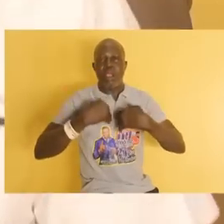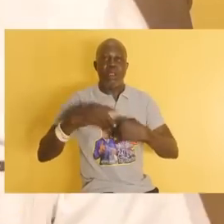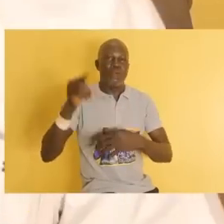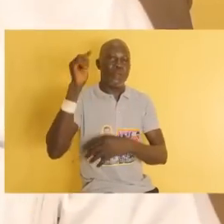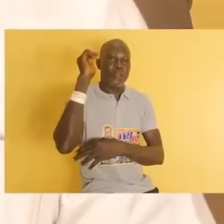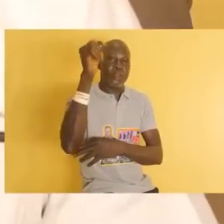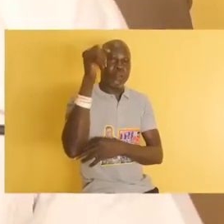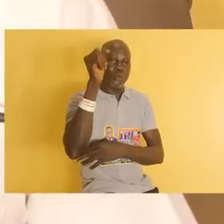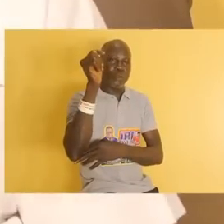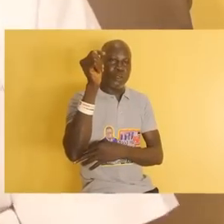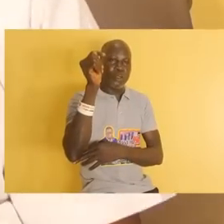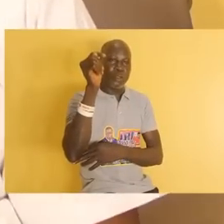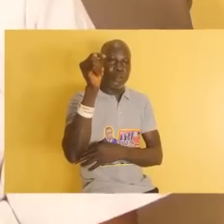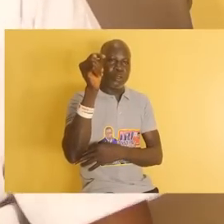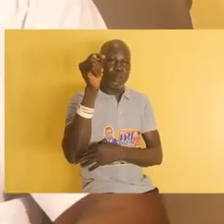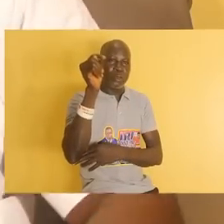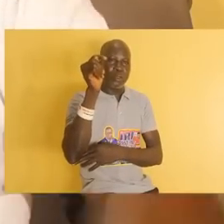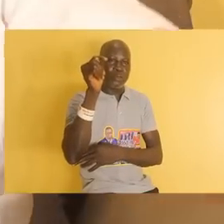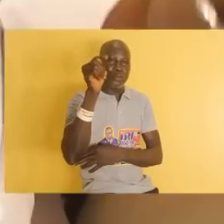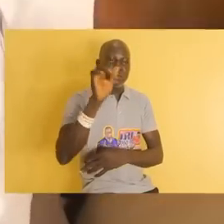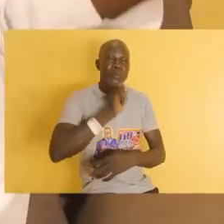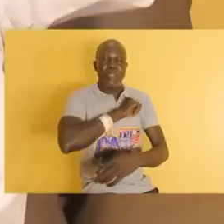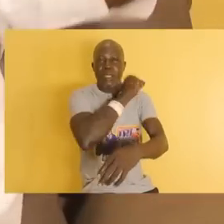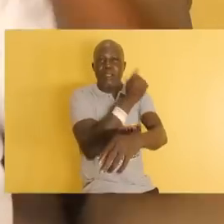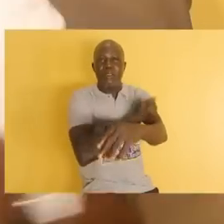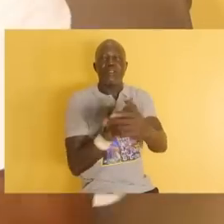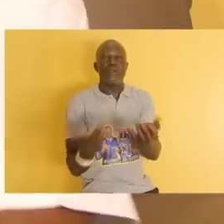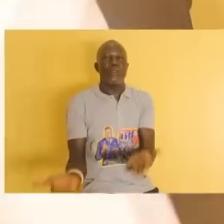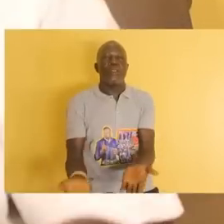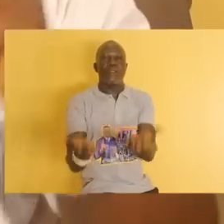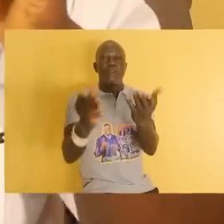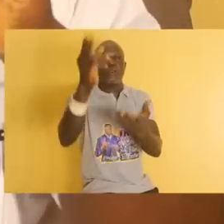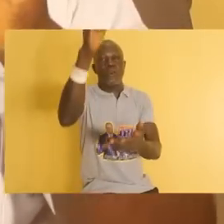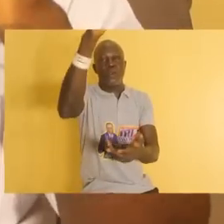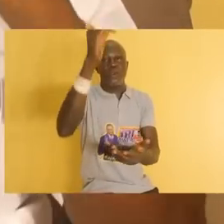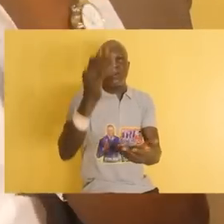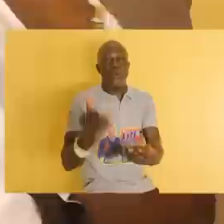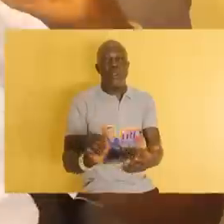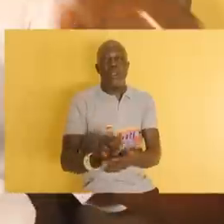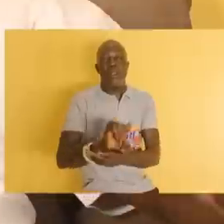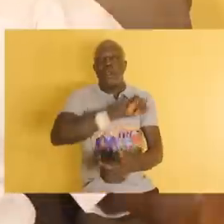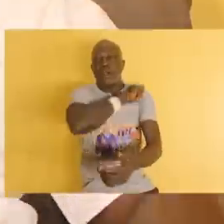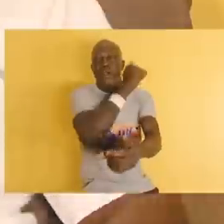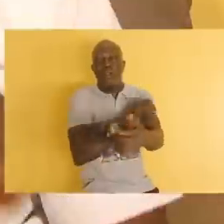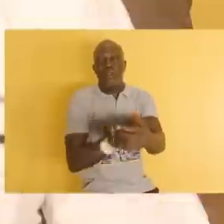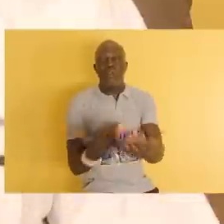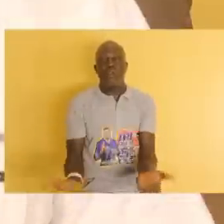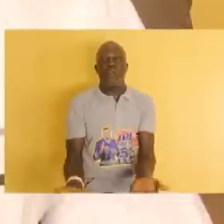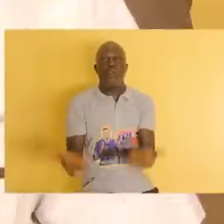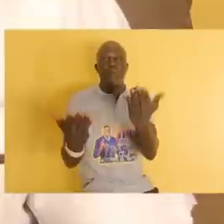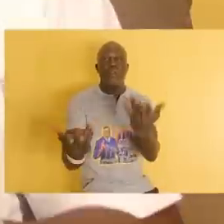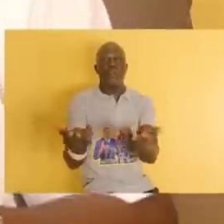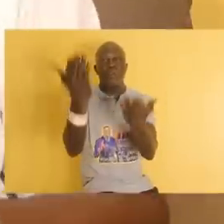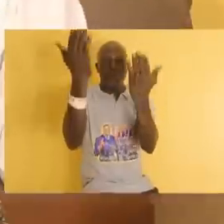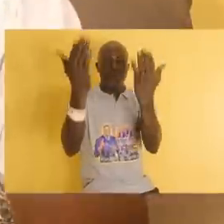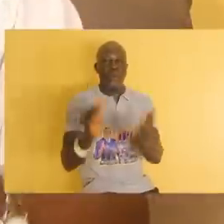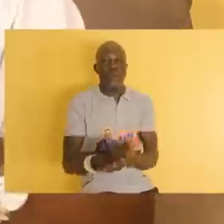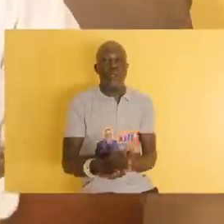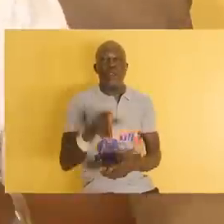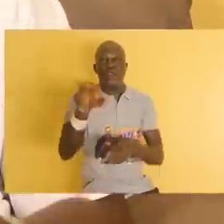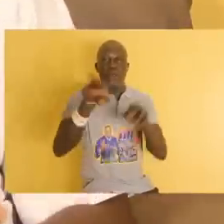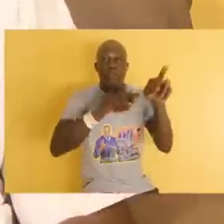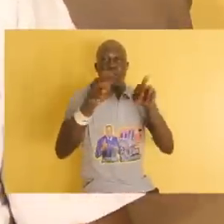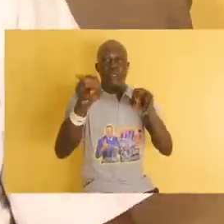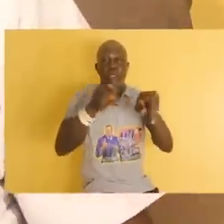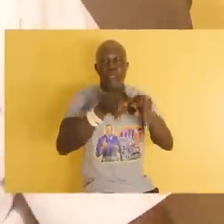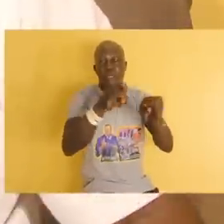testimony. Amen. We have testimony. Àṣẹ agbé òdìdé. Amen. Àṣẹ máa gbé òdìdé. Amen. Wà á dẹ̀